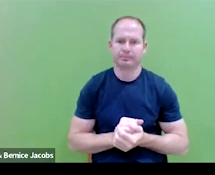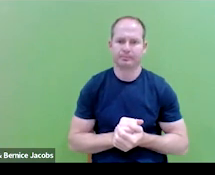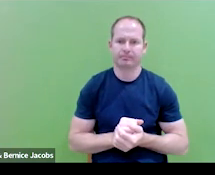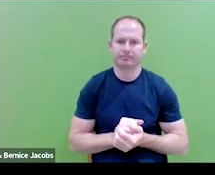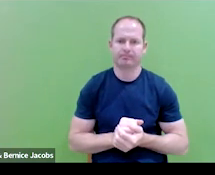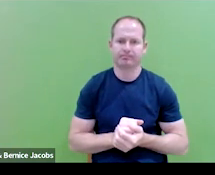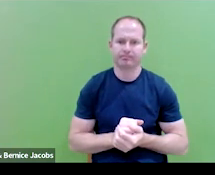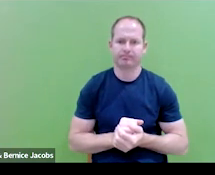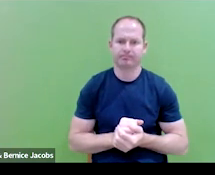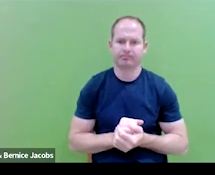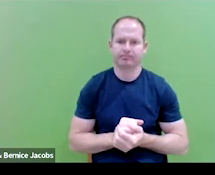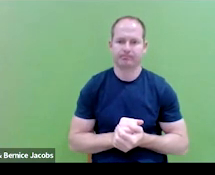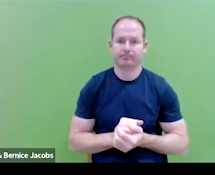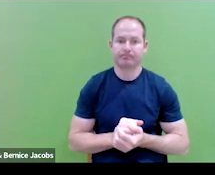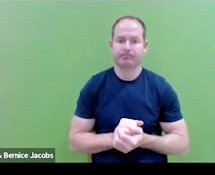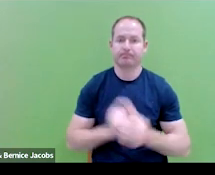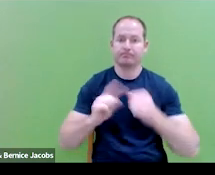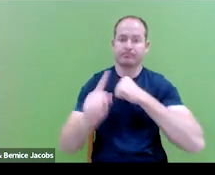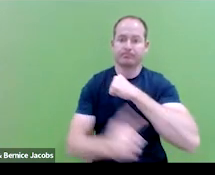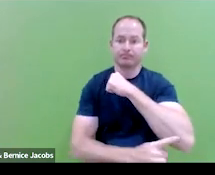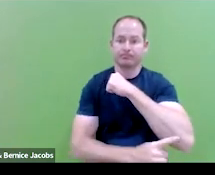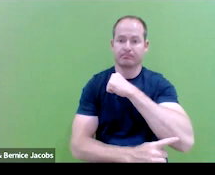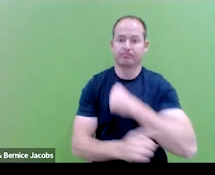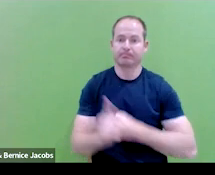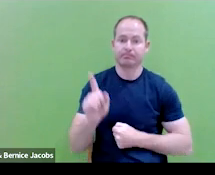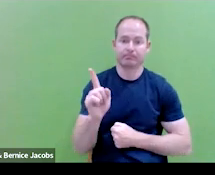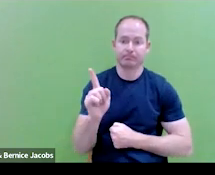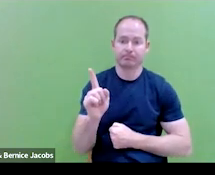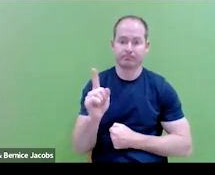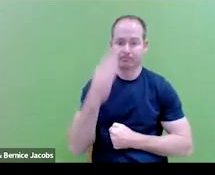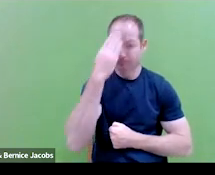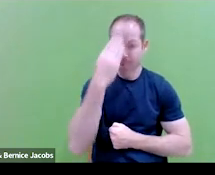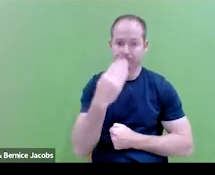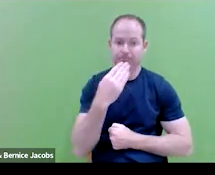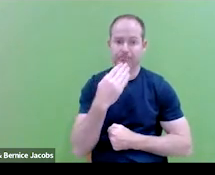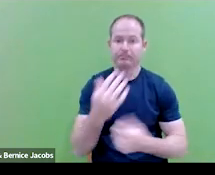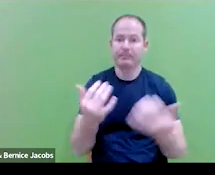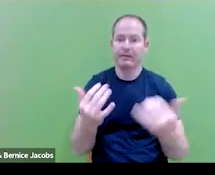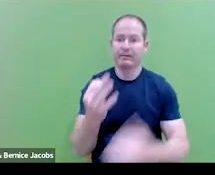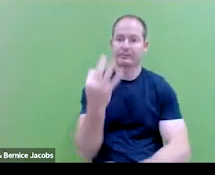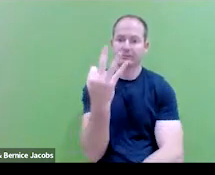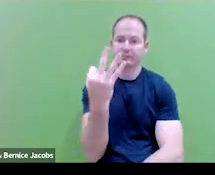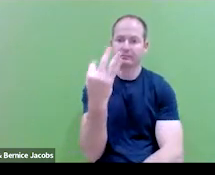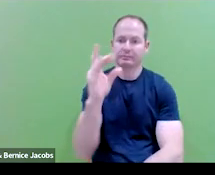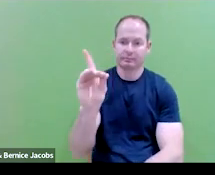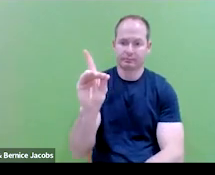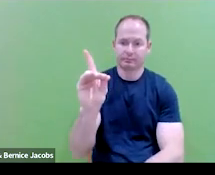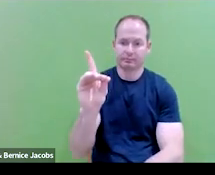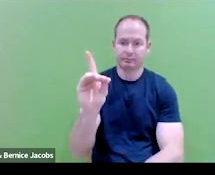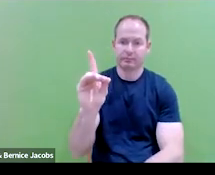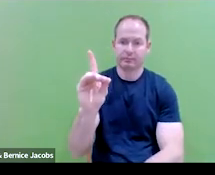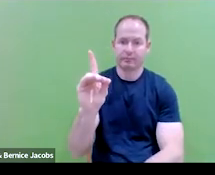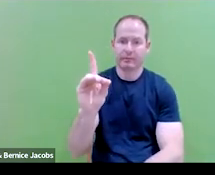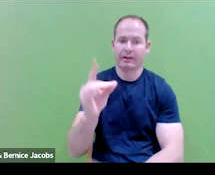So this last image really is an image of a 3-dimensional